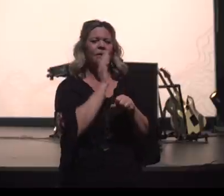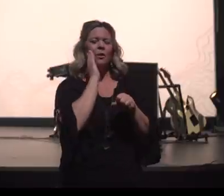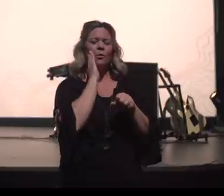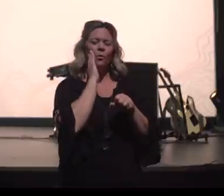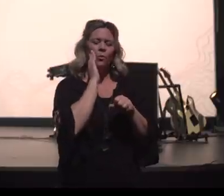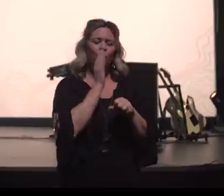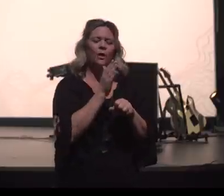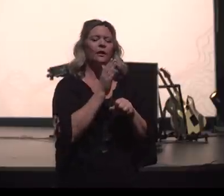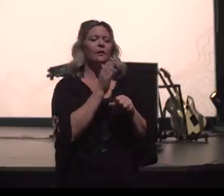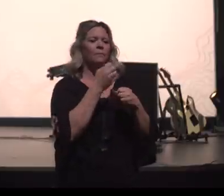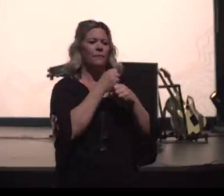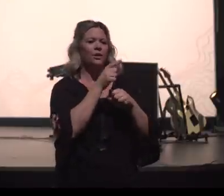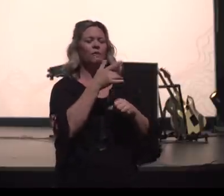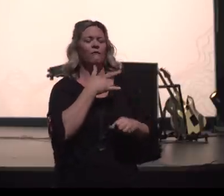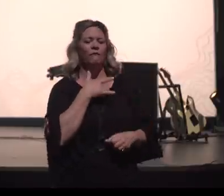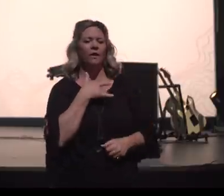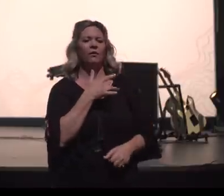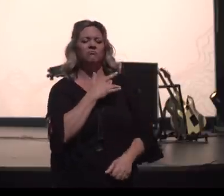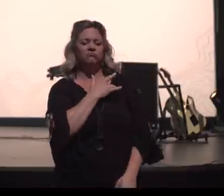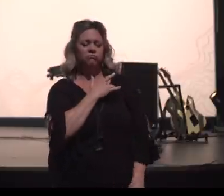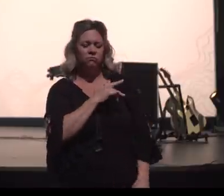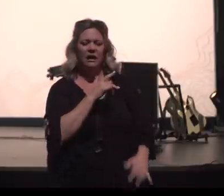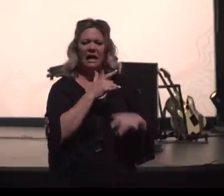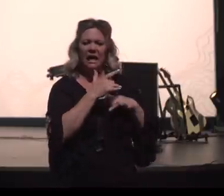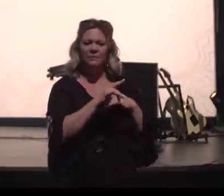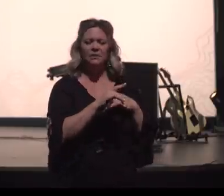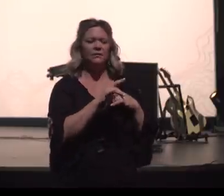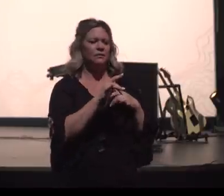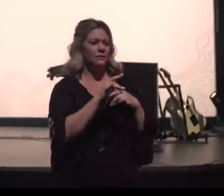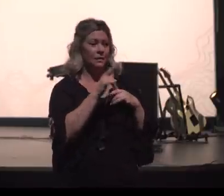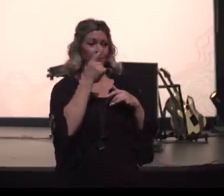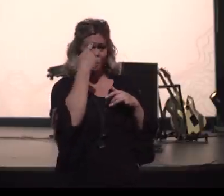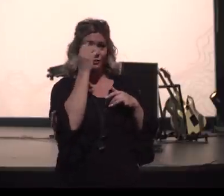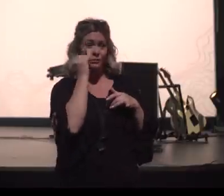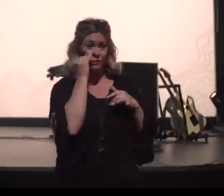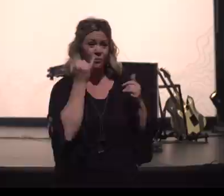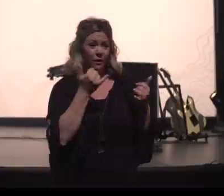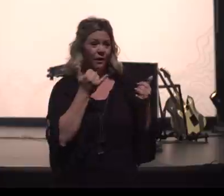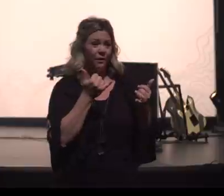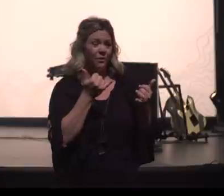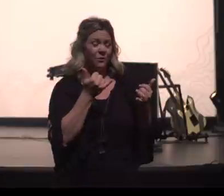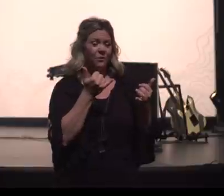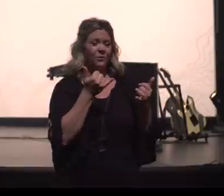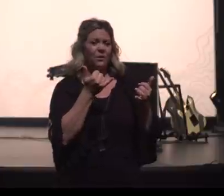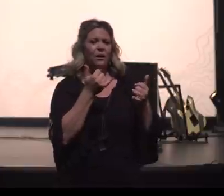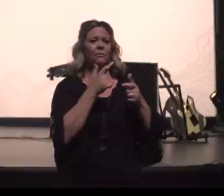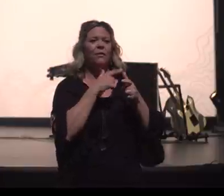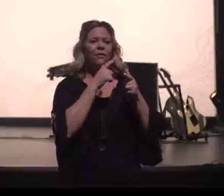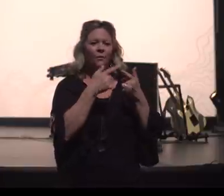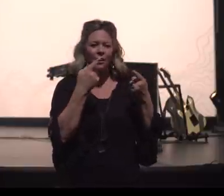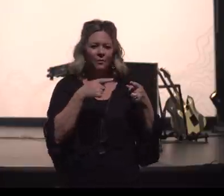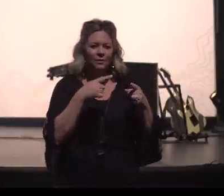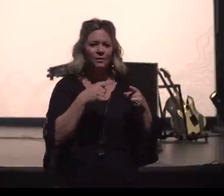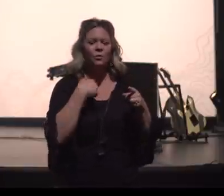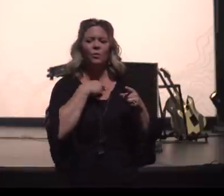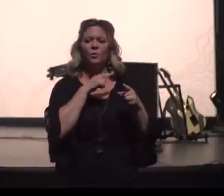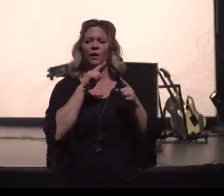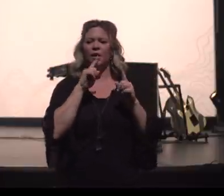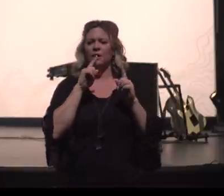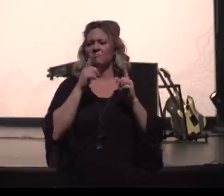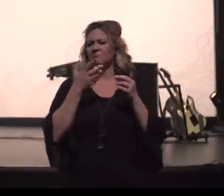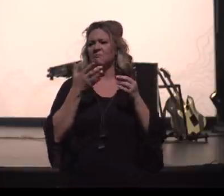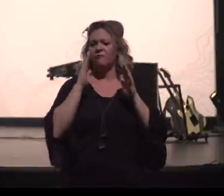flat, empty all the time, and you know it, because you're experiencing it right now. When none of those work, you know what we do? We turn to something destructive. We